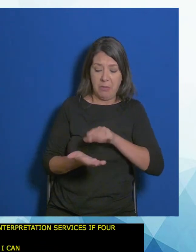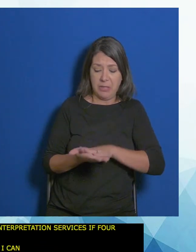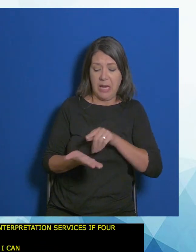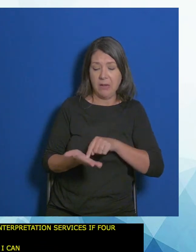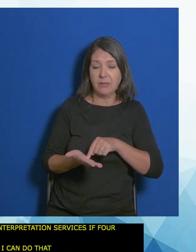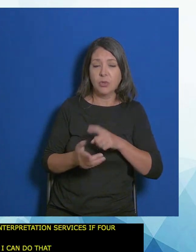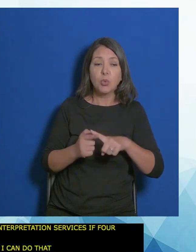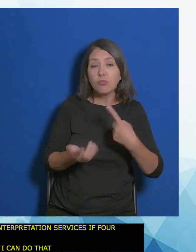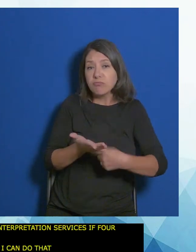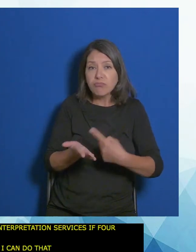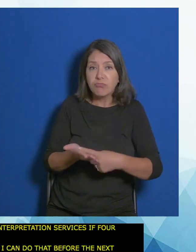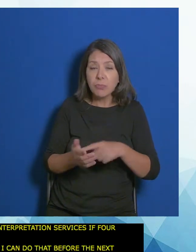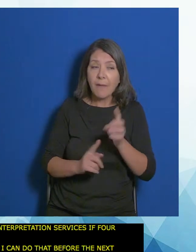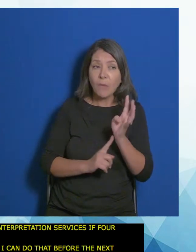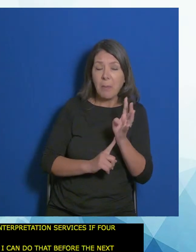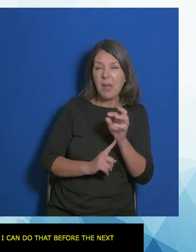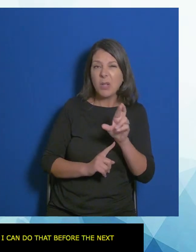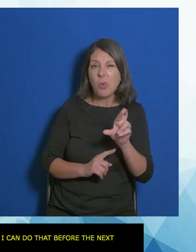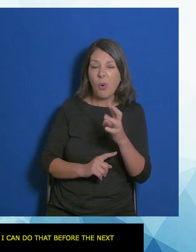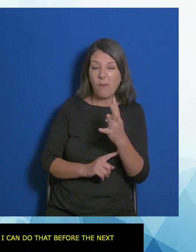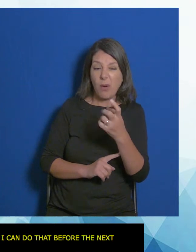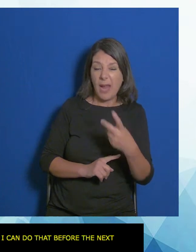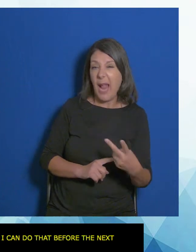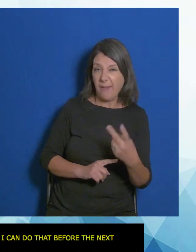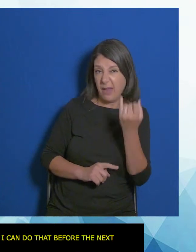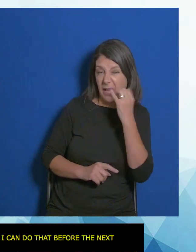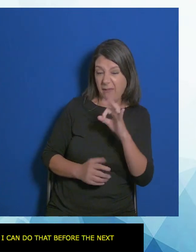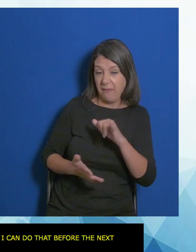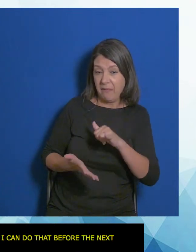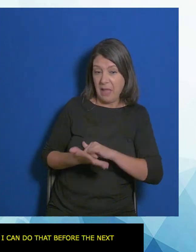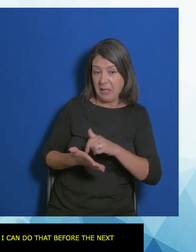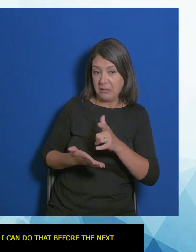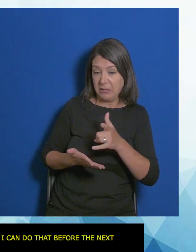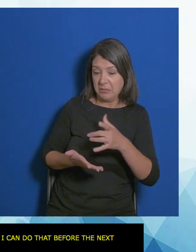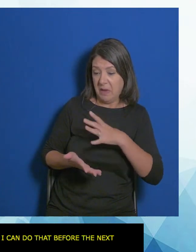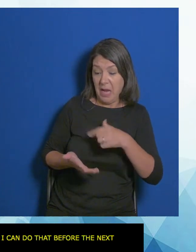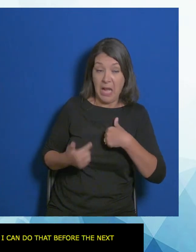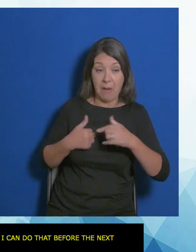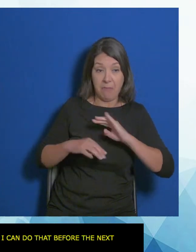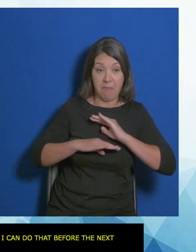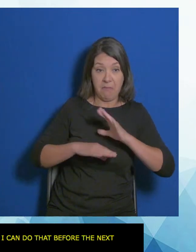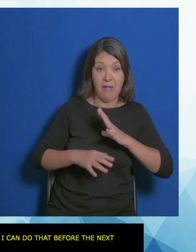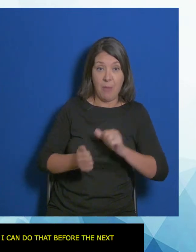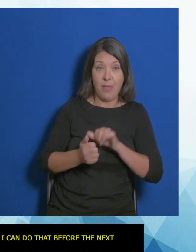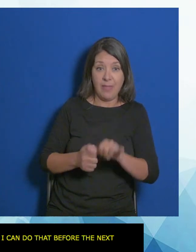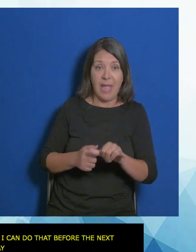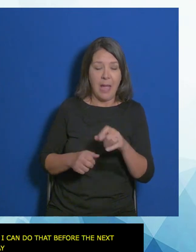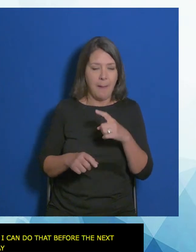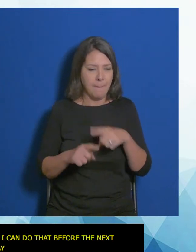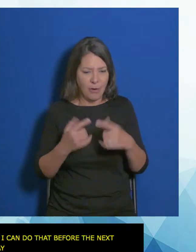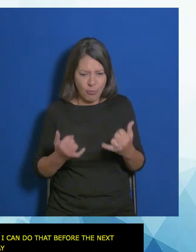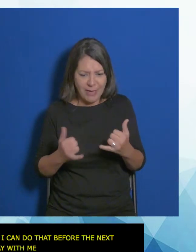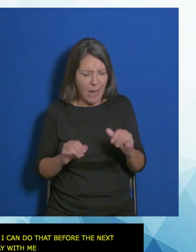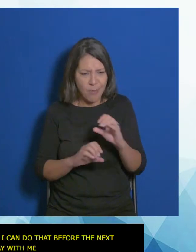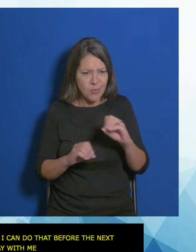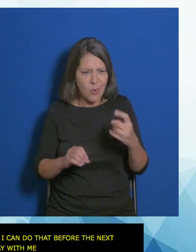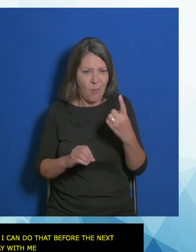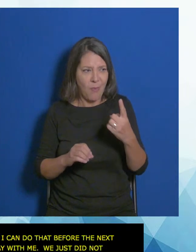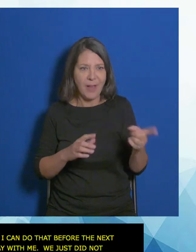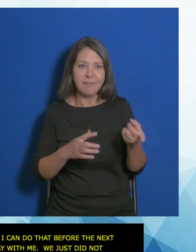so 4 minutes or 4.5 minutes, whatever that is, that's okay with me. Okay. Yeah, we just didn't have any any comments